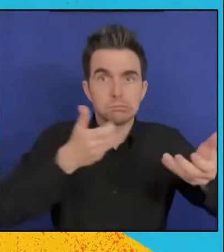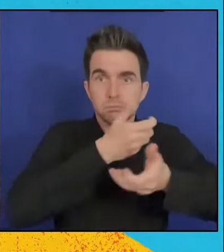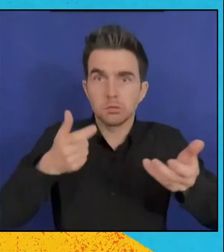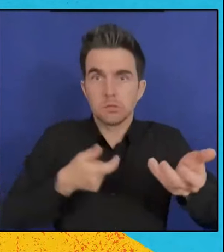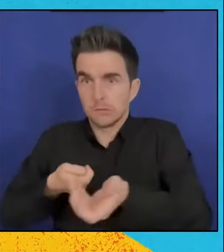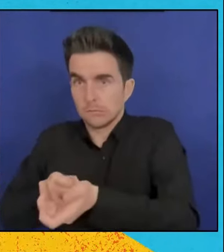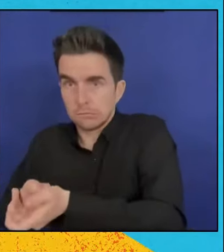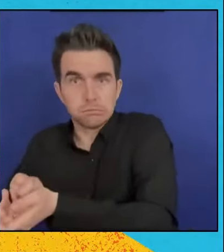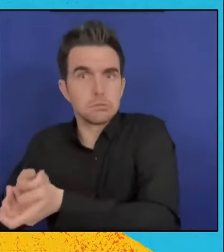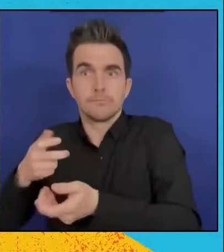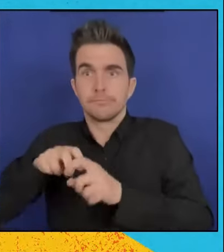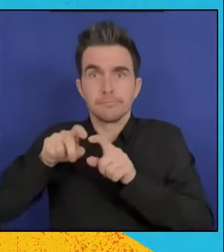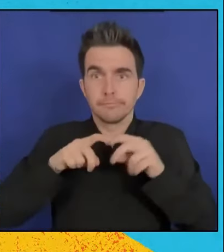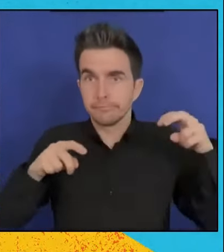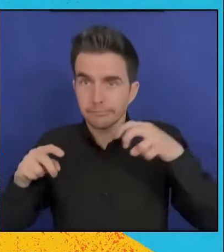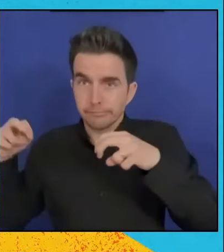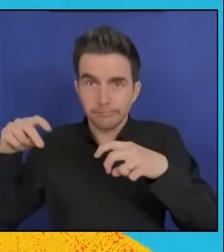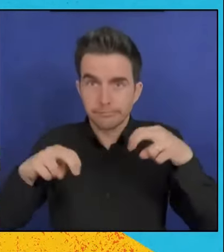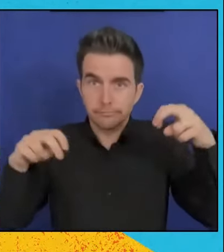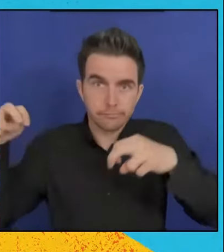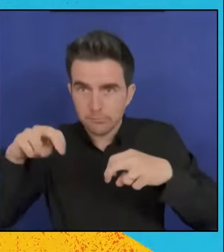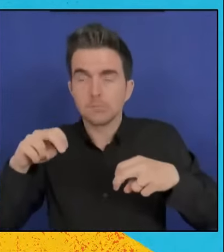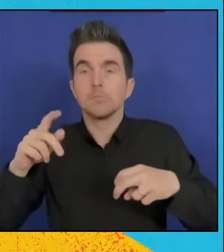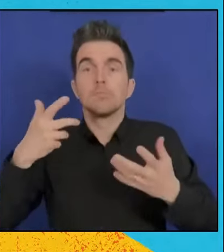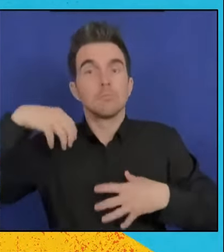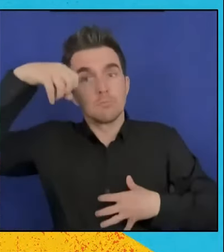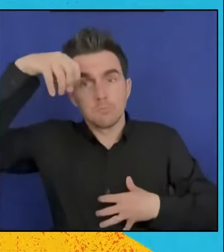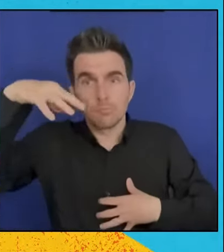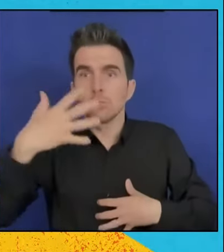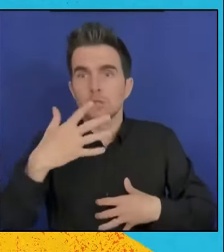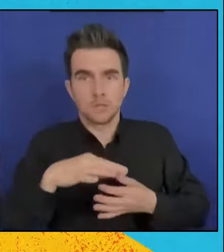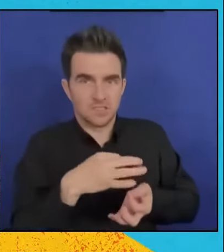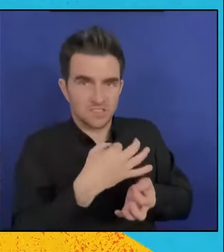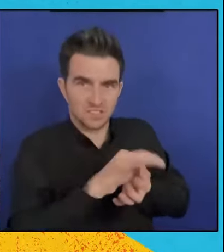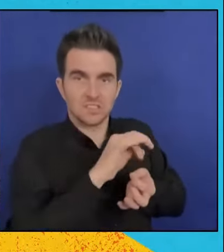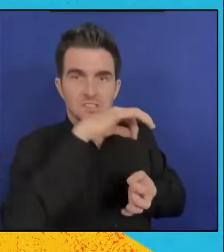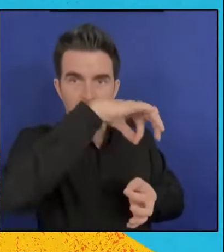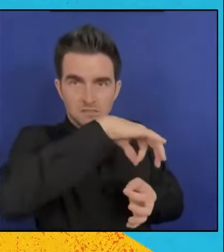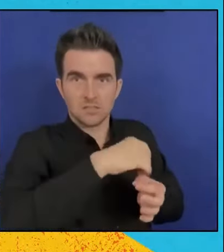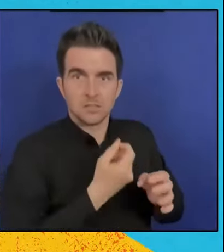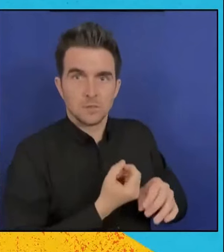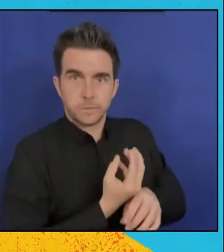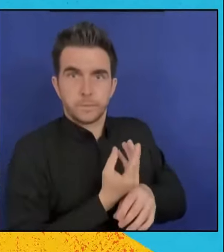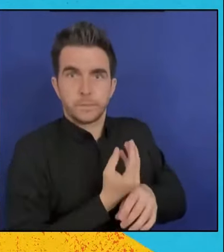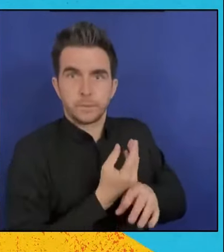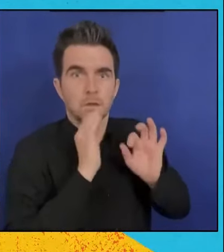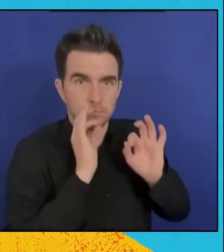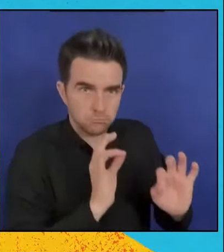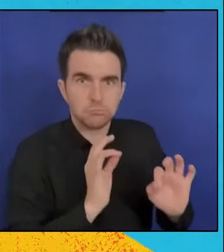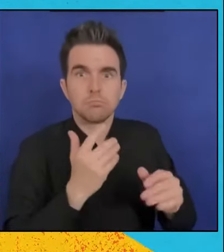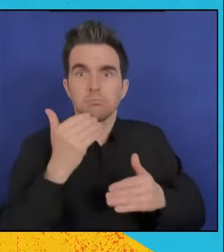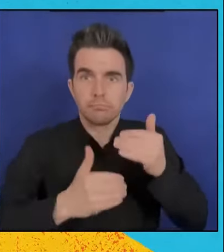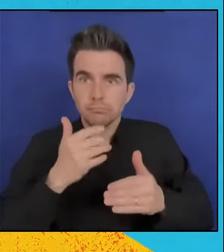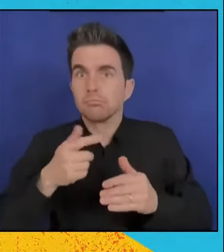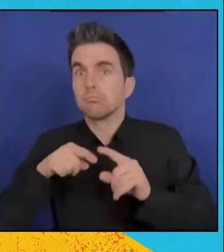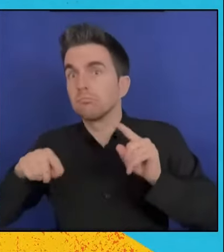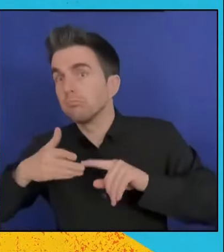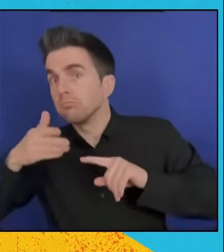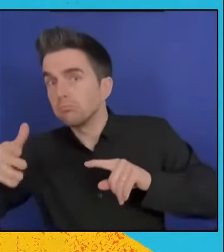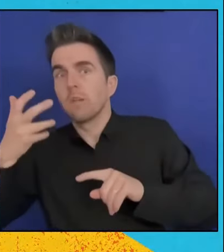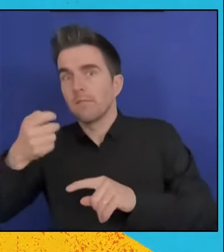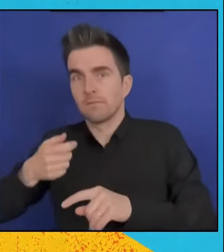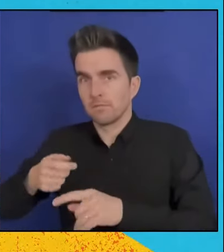And one time, I was showing a video to my sick grandmother about a wedding that took place far in town. And at the middle of the video, the battery